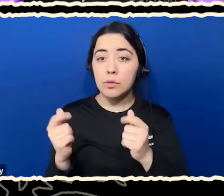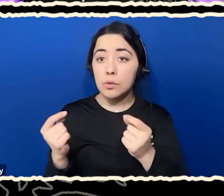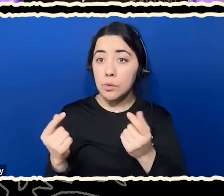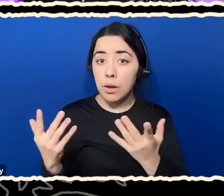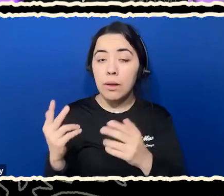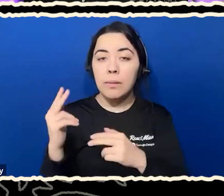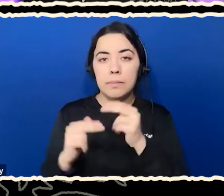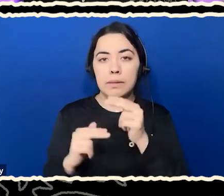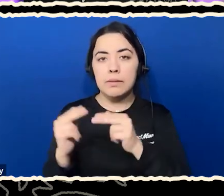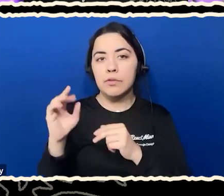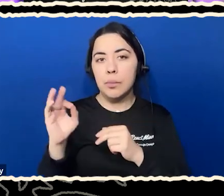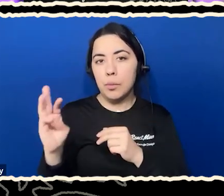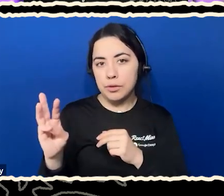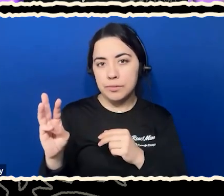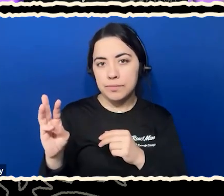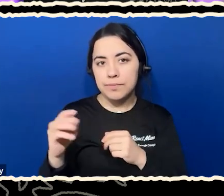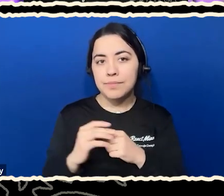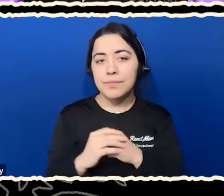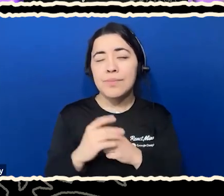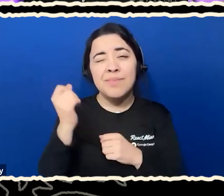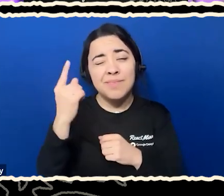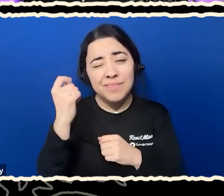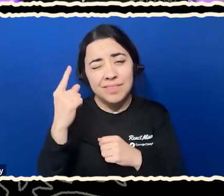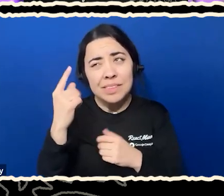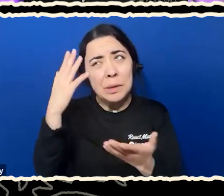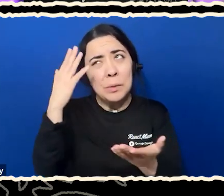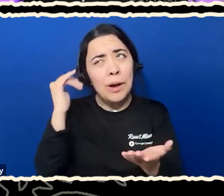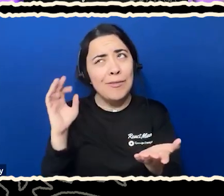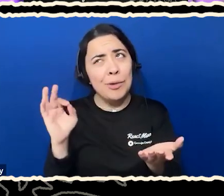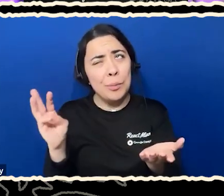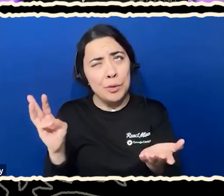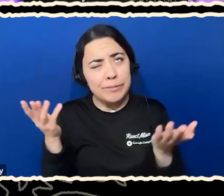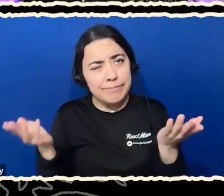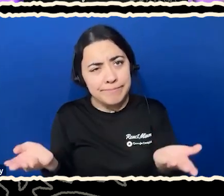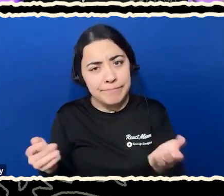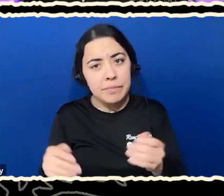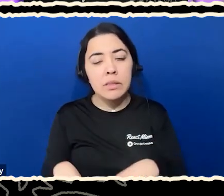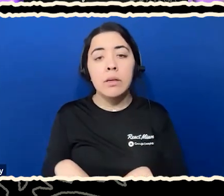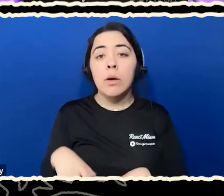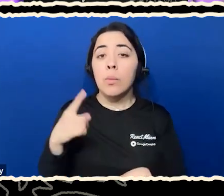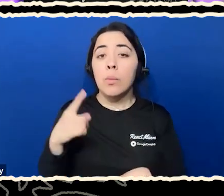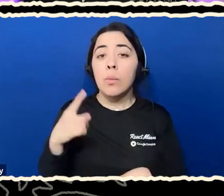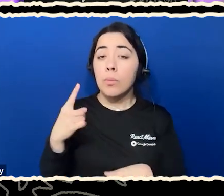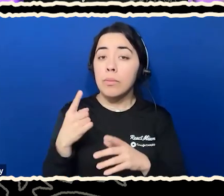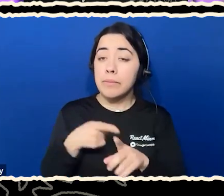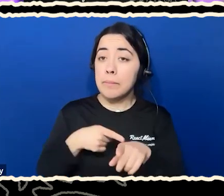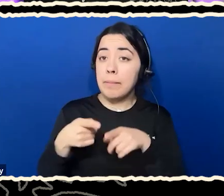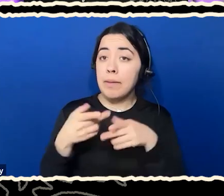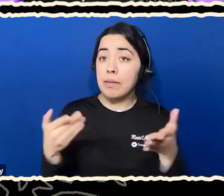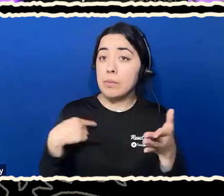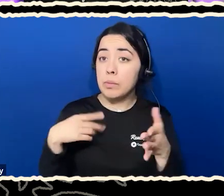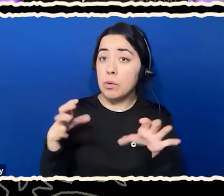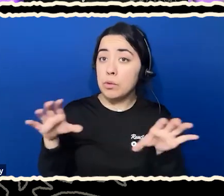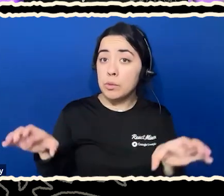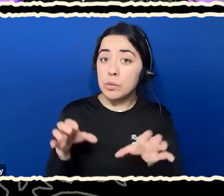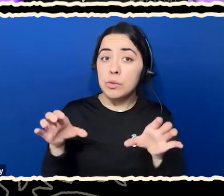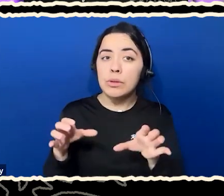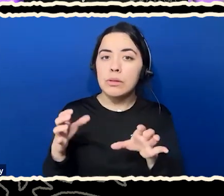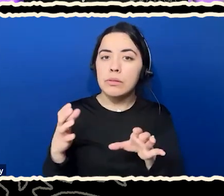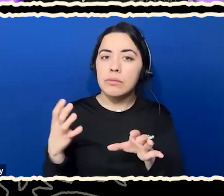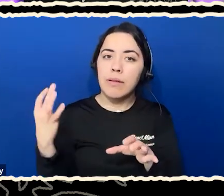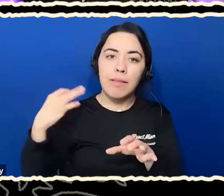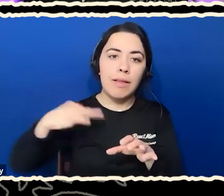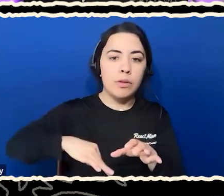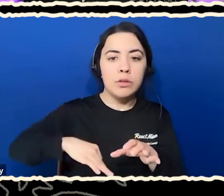framework. But why a framework, you may ask? Well, one of the main things that we wanted to do is to leverage the protocol, right?